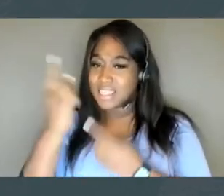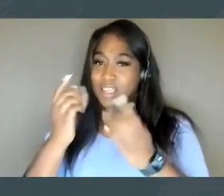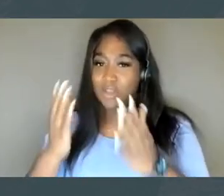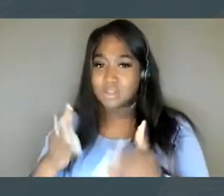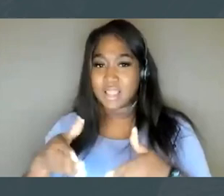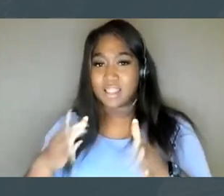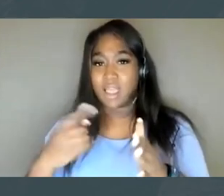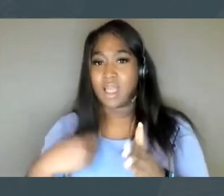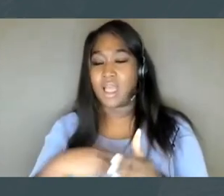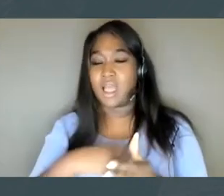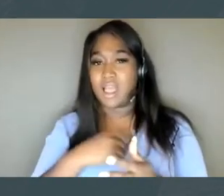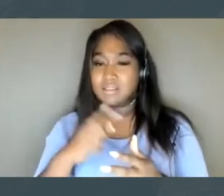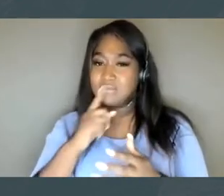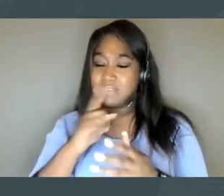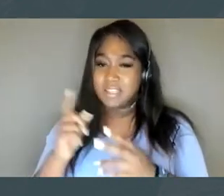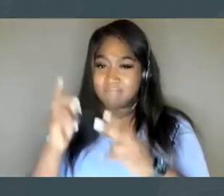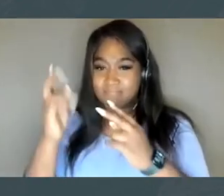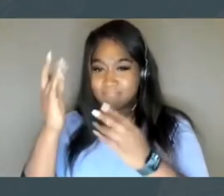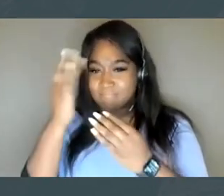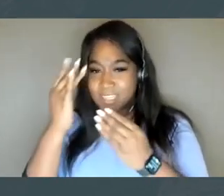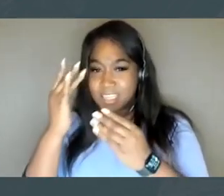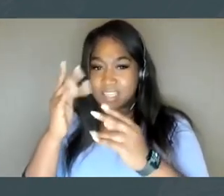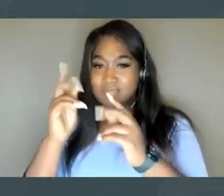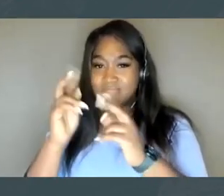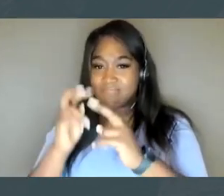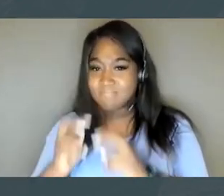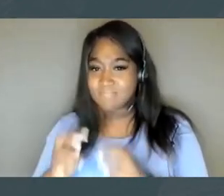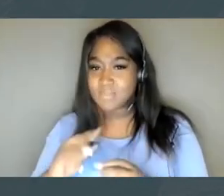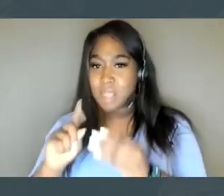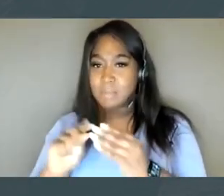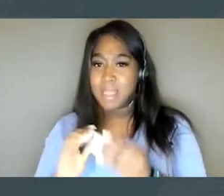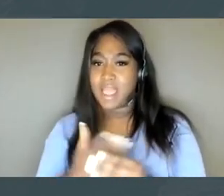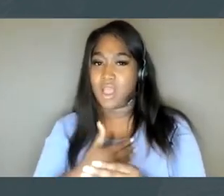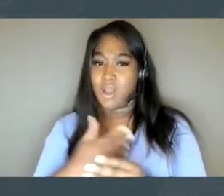grapple with our predicament. But yeah,